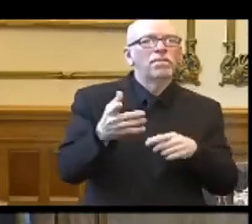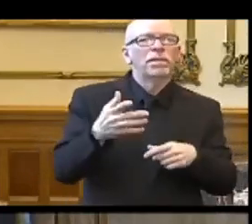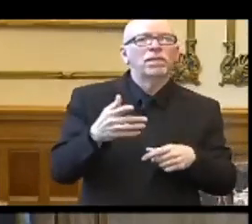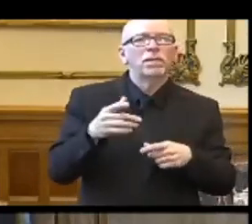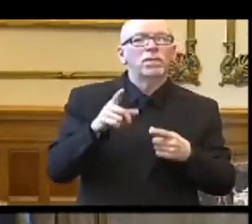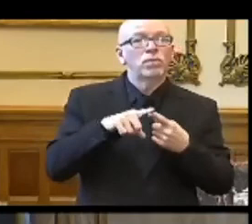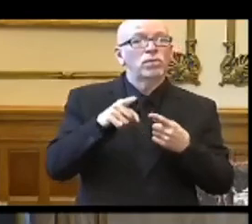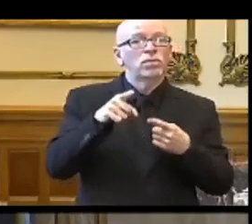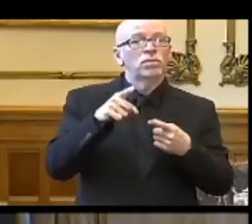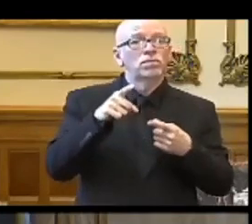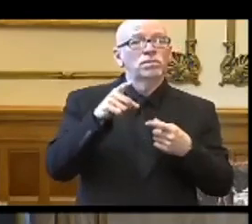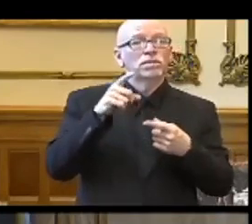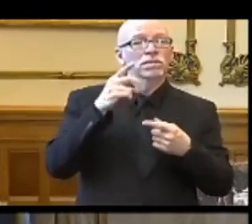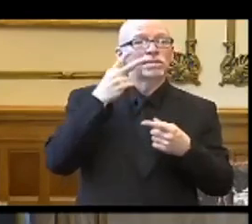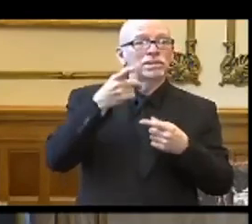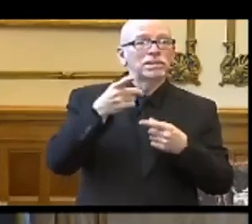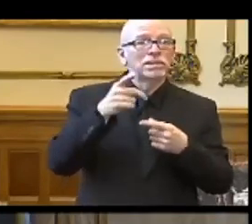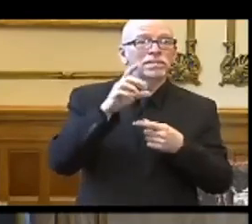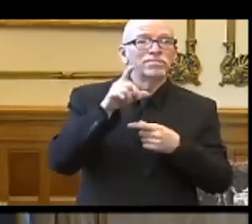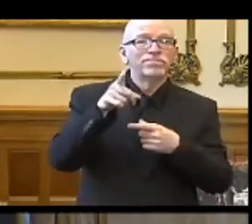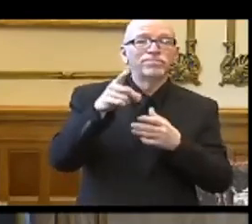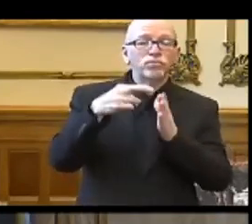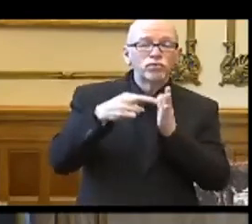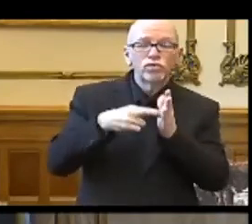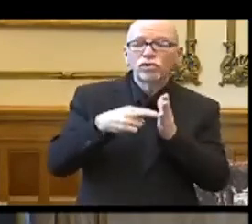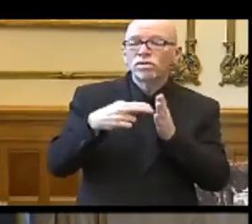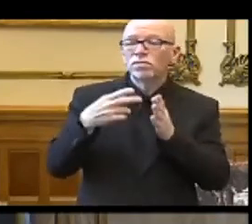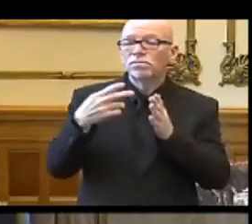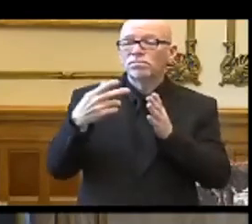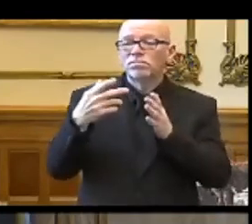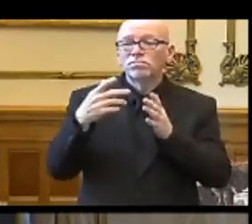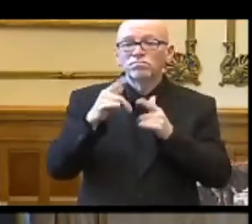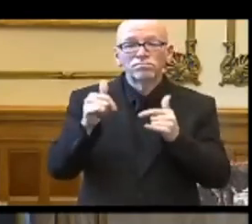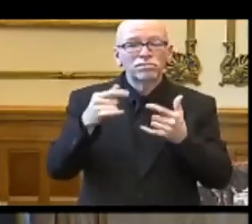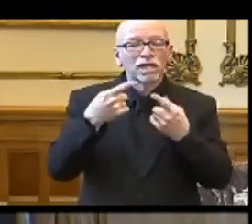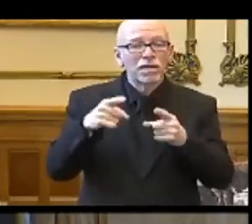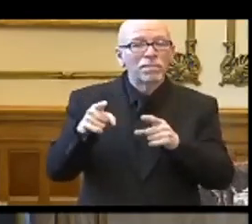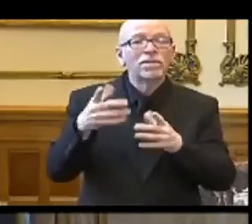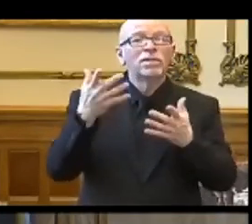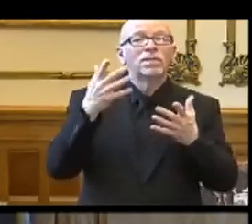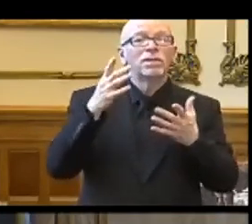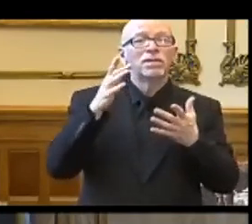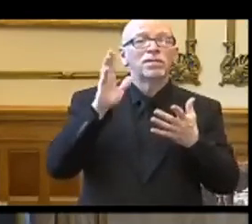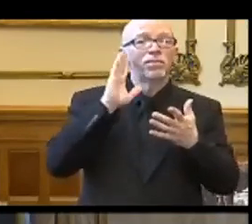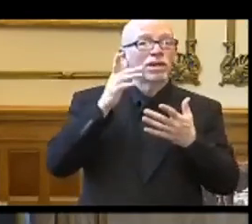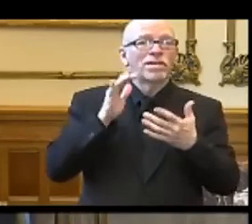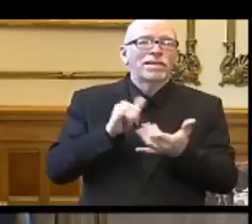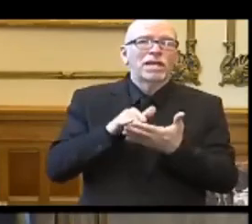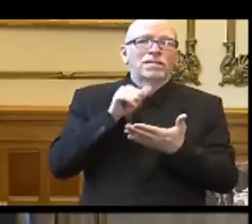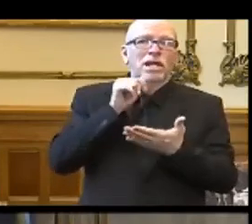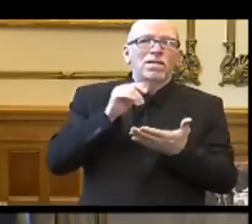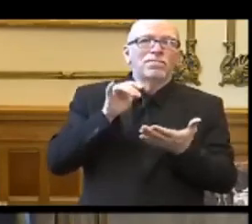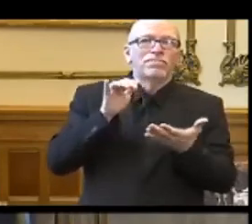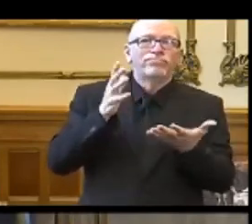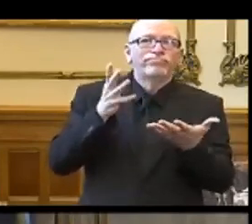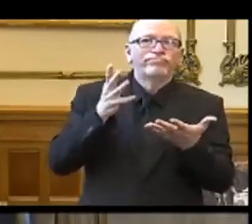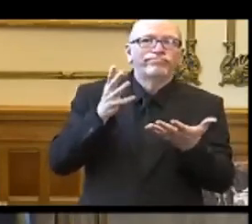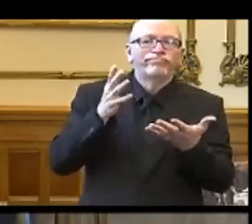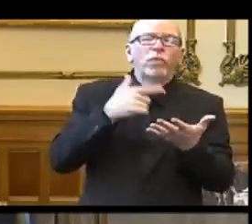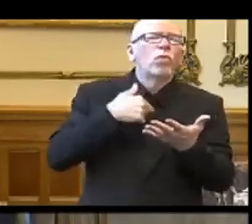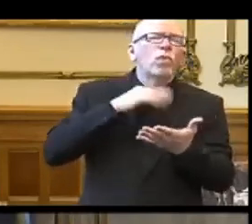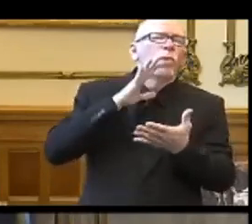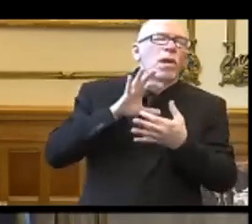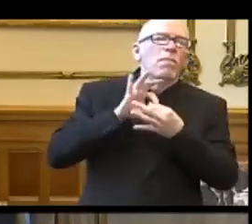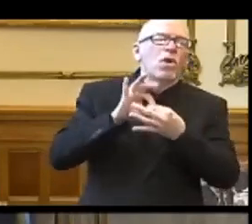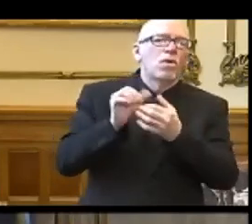as these CMS regulations and rules take effect, if it's not, that's part of what my regulatory division does, and we can certainly partner